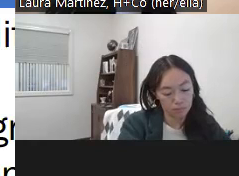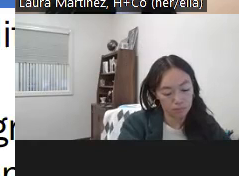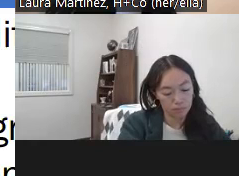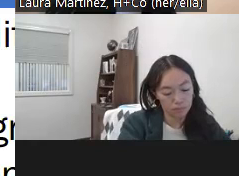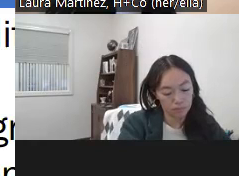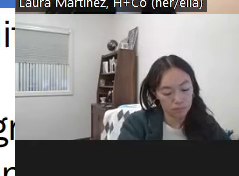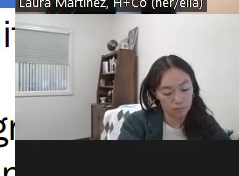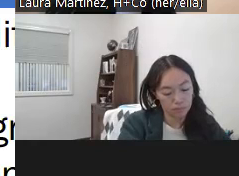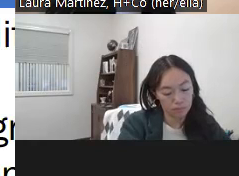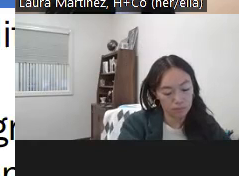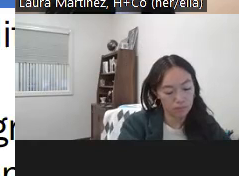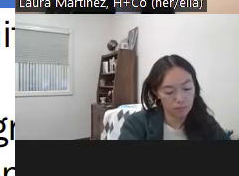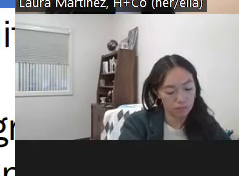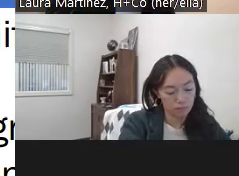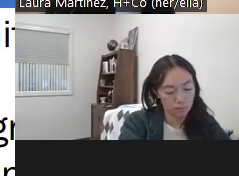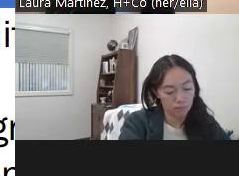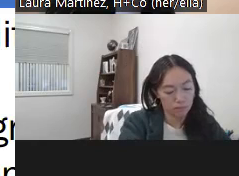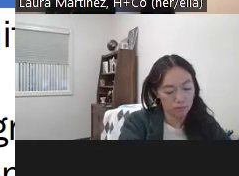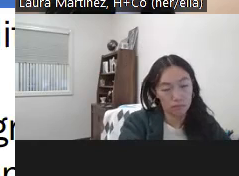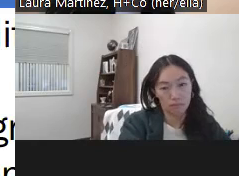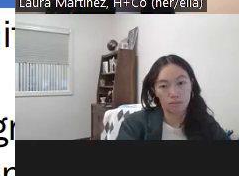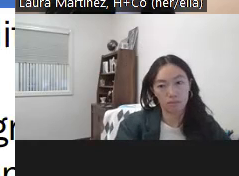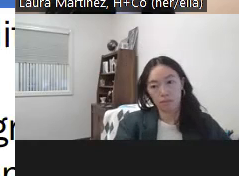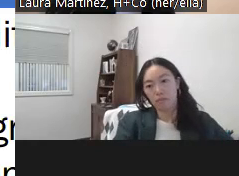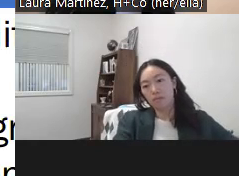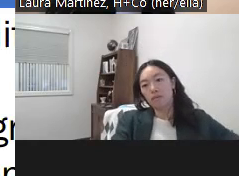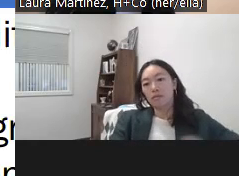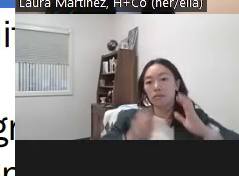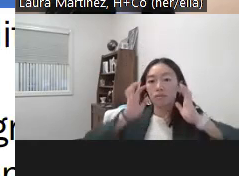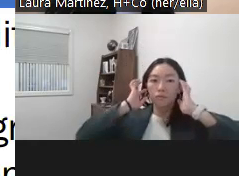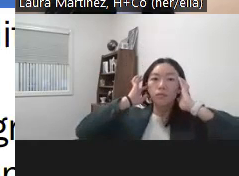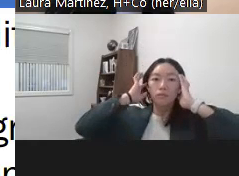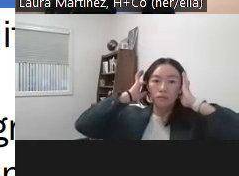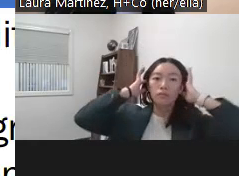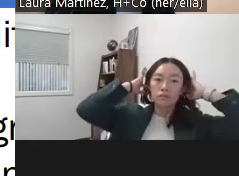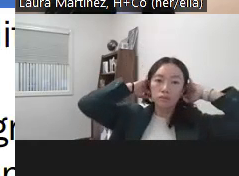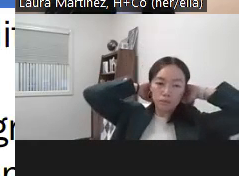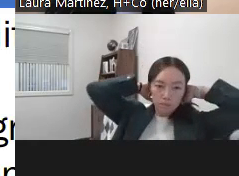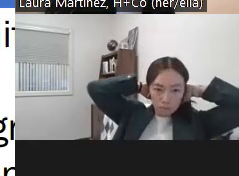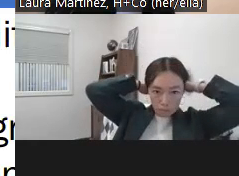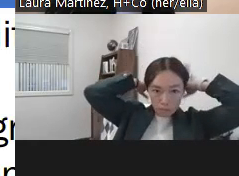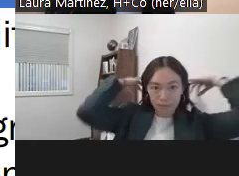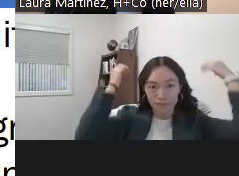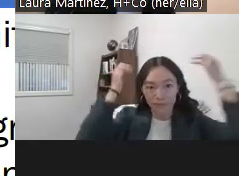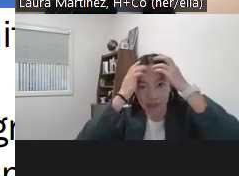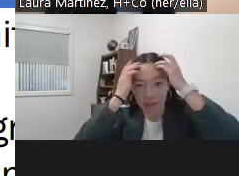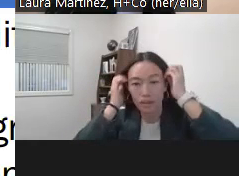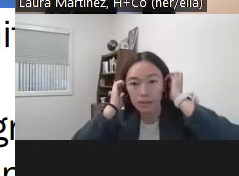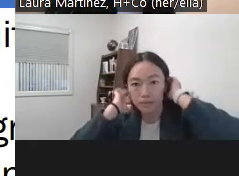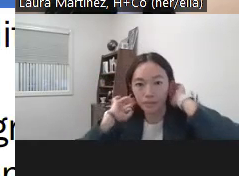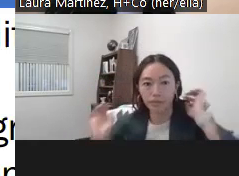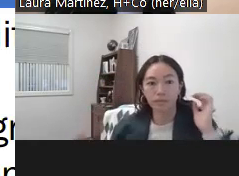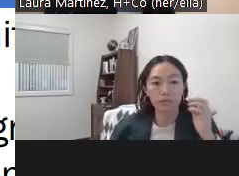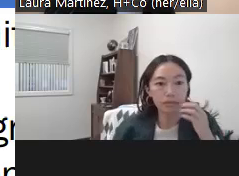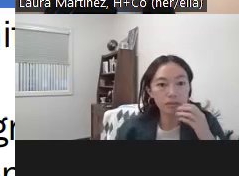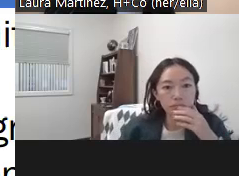dump trucks, or I mean whatever for the lawnmowers or whatever, and there's a way in and a way out, and they would even probably